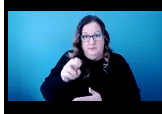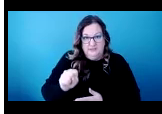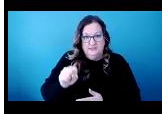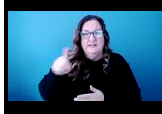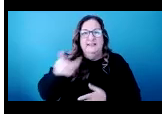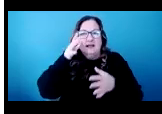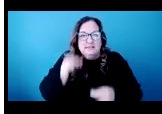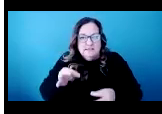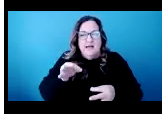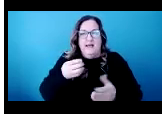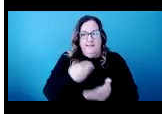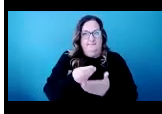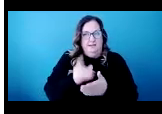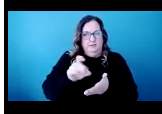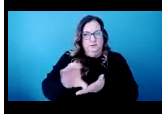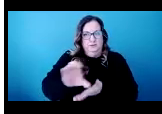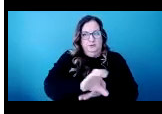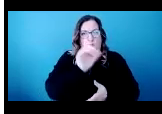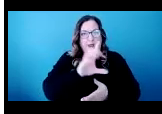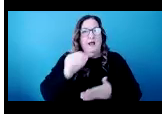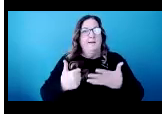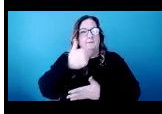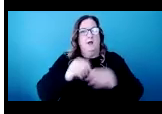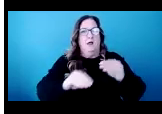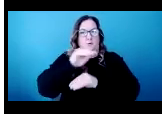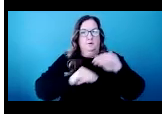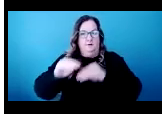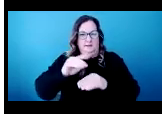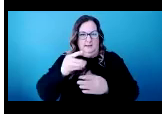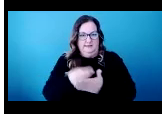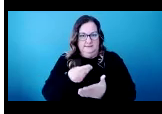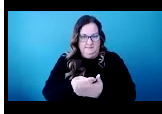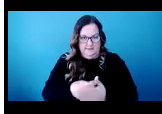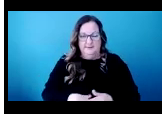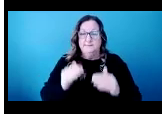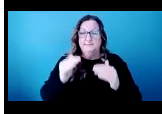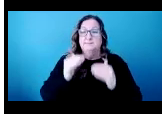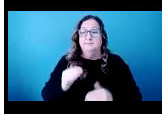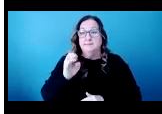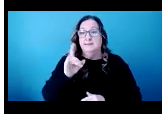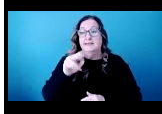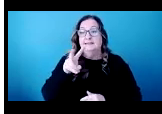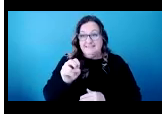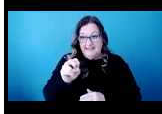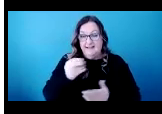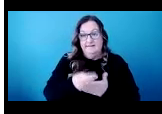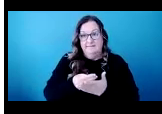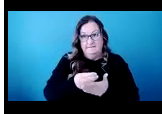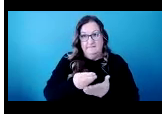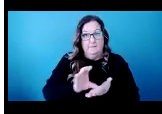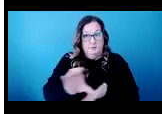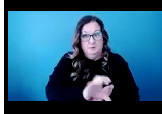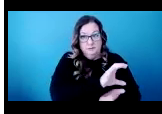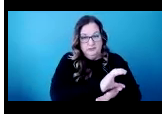requests. And Executive Appropriations are leadership, and they determine state budget